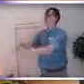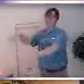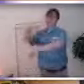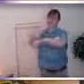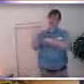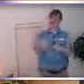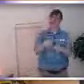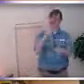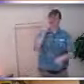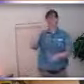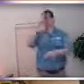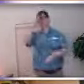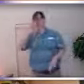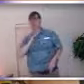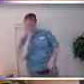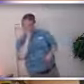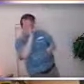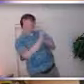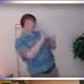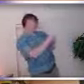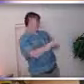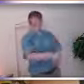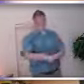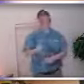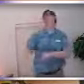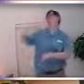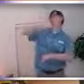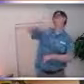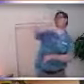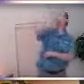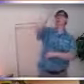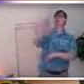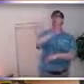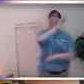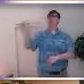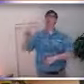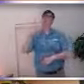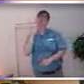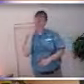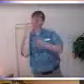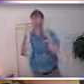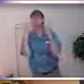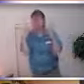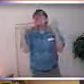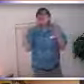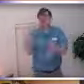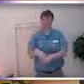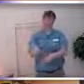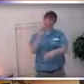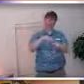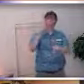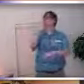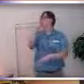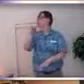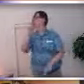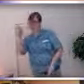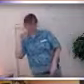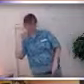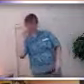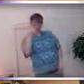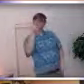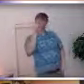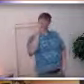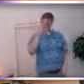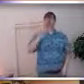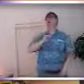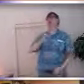what rude person you run across or hateful. You know who you are.